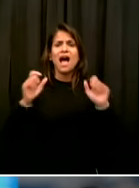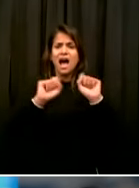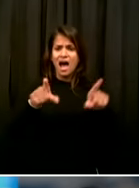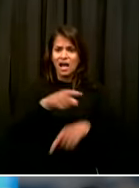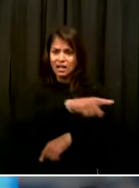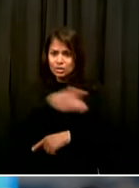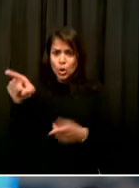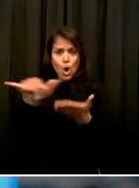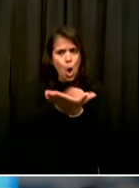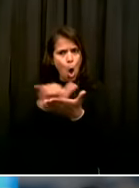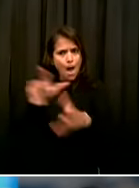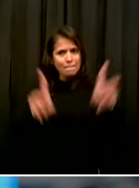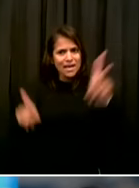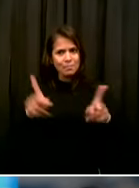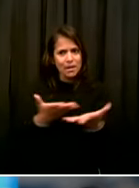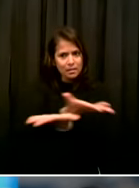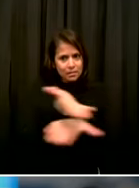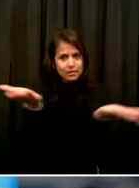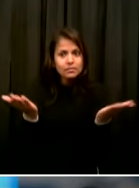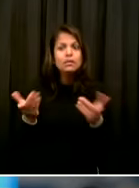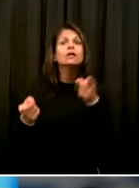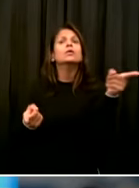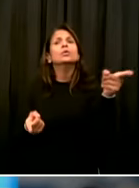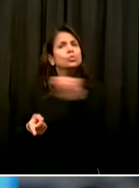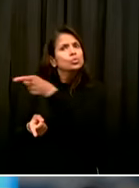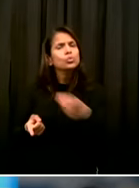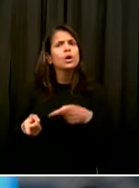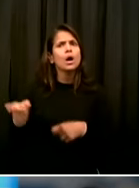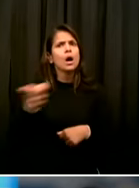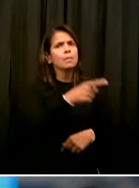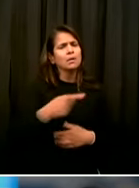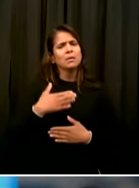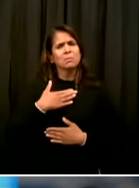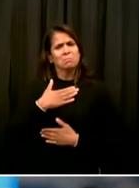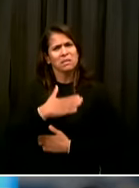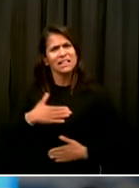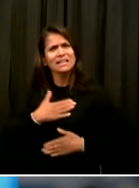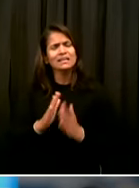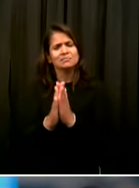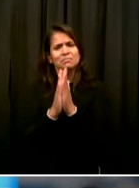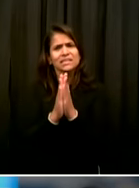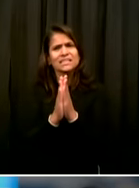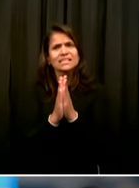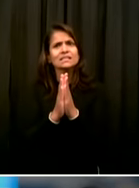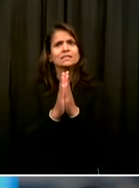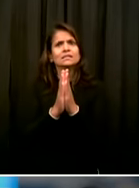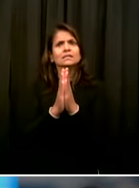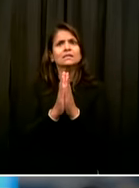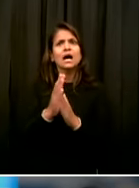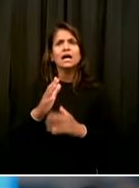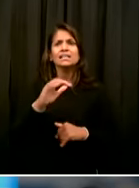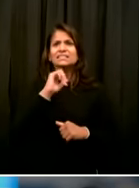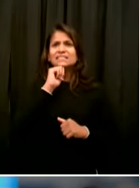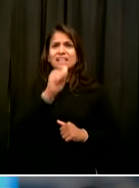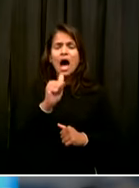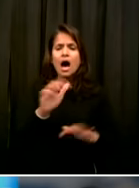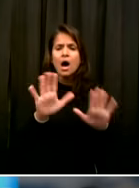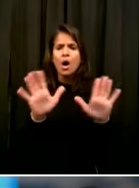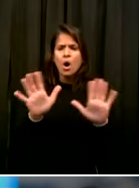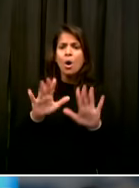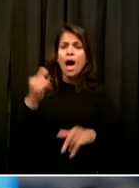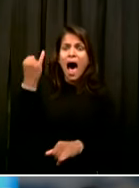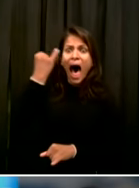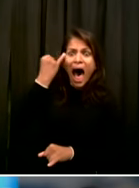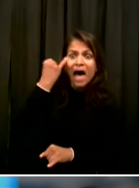bad problem with the coronavirus. Now, again, I understand for some people there's an emergency situation, a family crisis, or something they have to